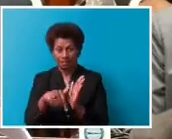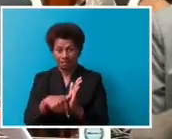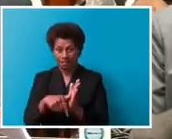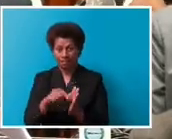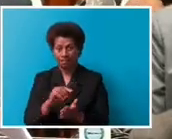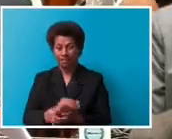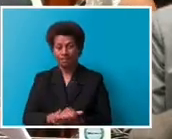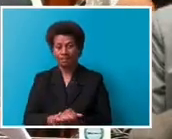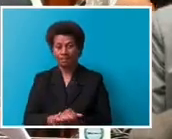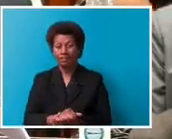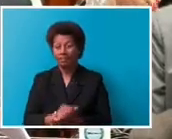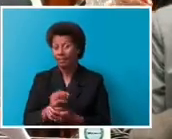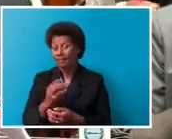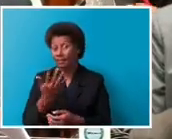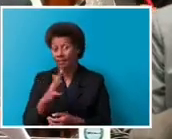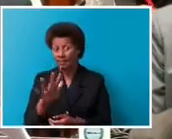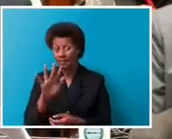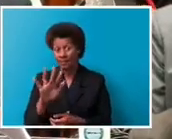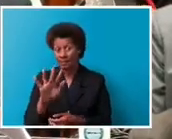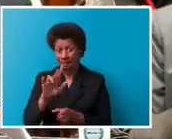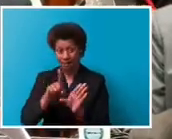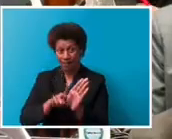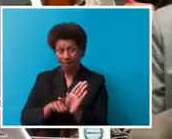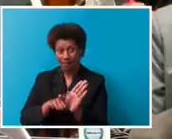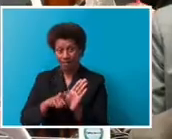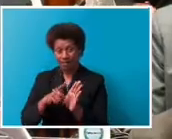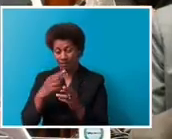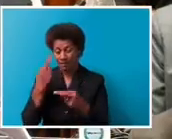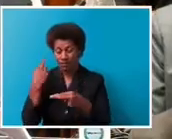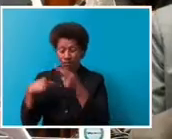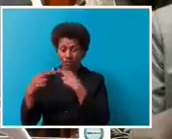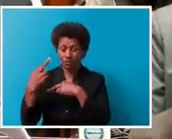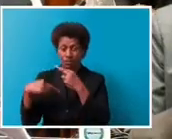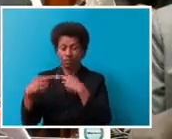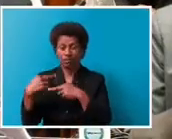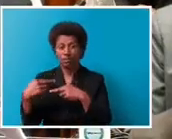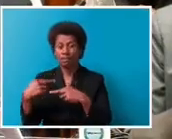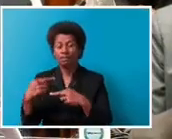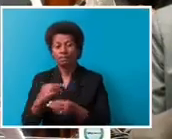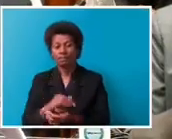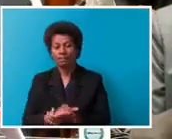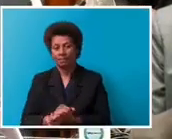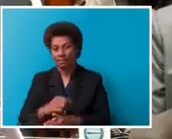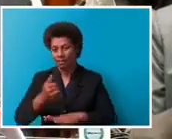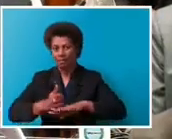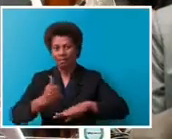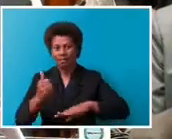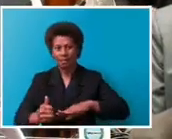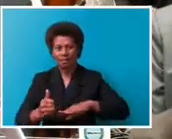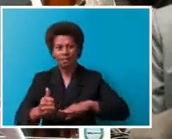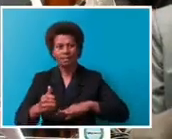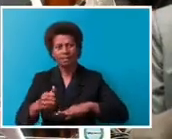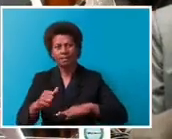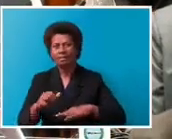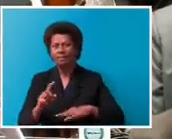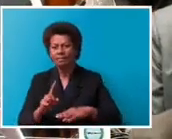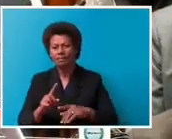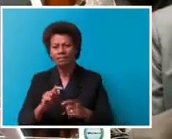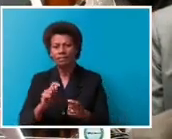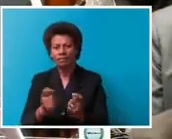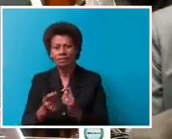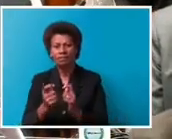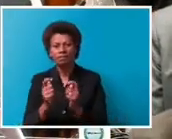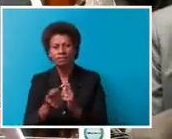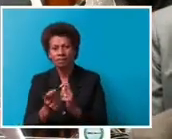our 55-year history, a government has successfully transitioned democratically from one group to